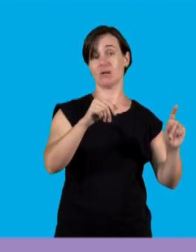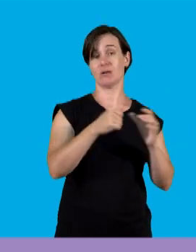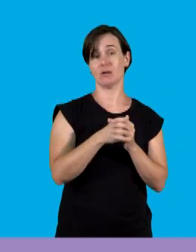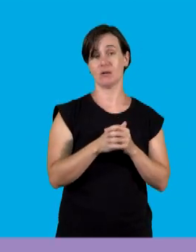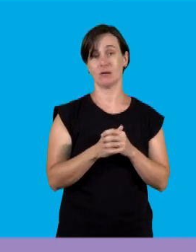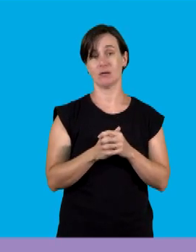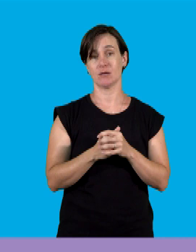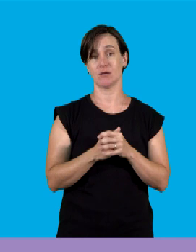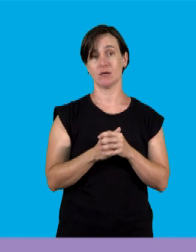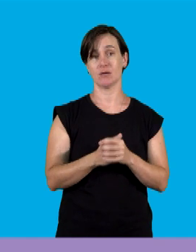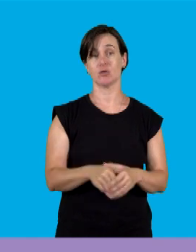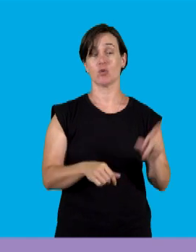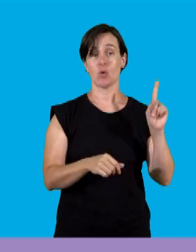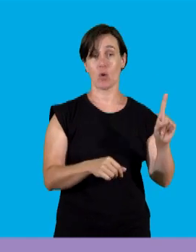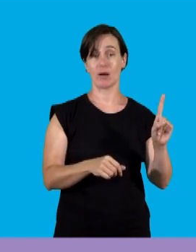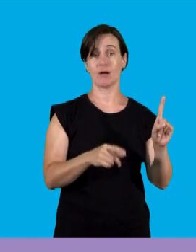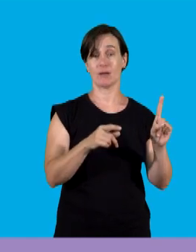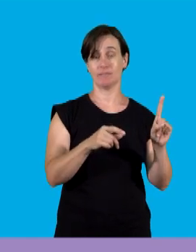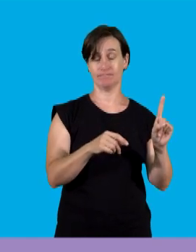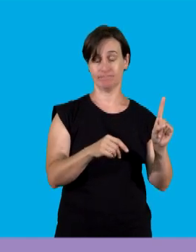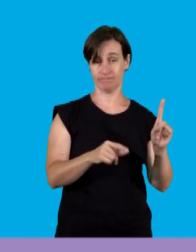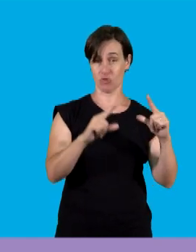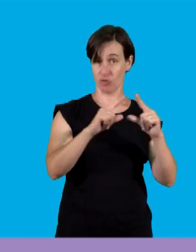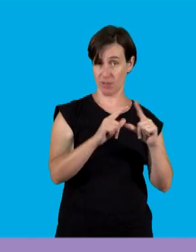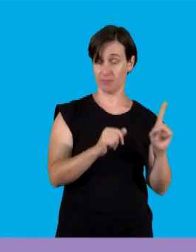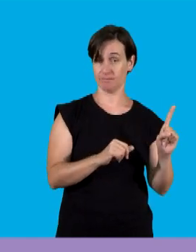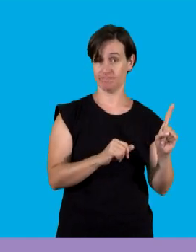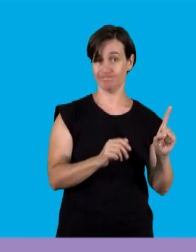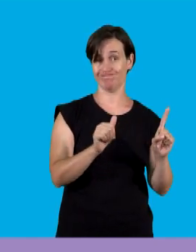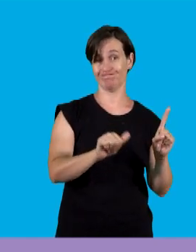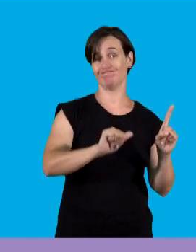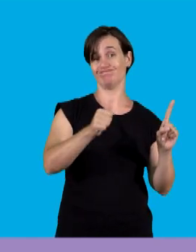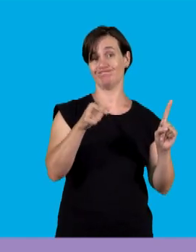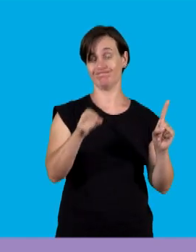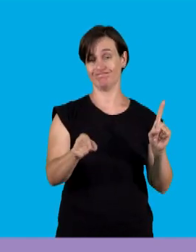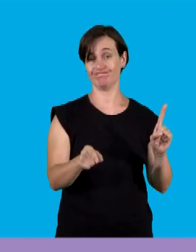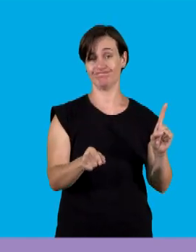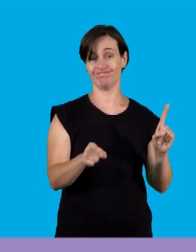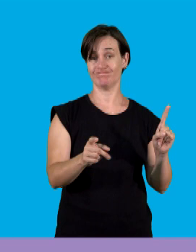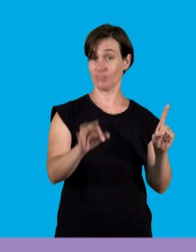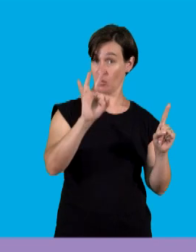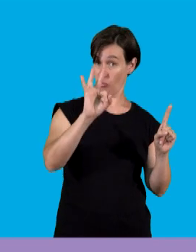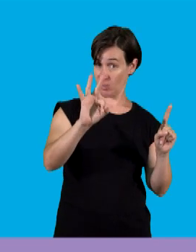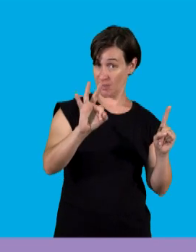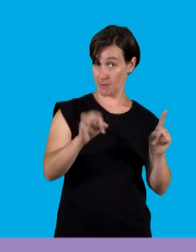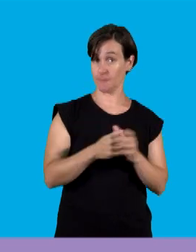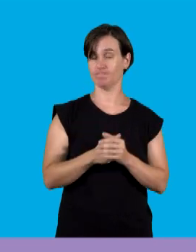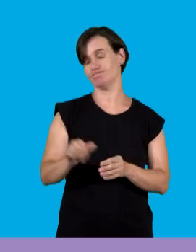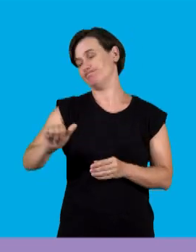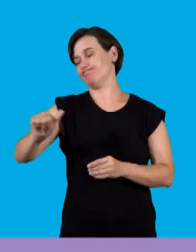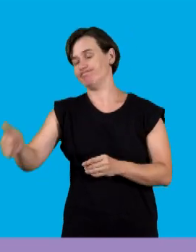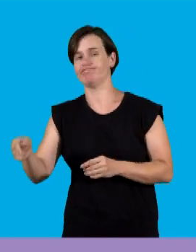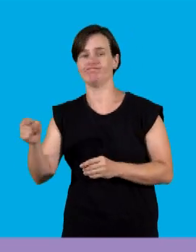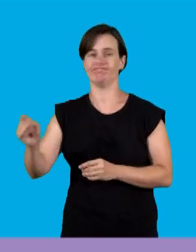2 triangles. And so the first one has 1 triangle, the second diagram